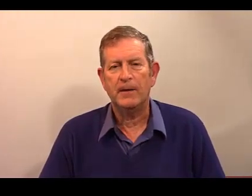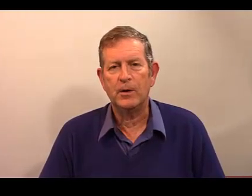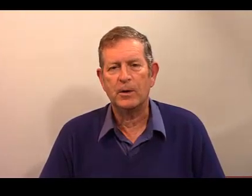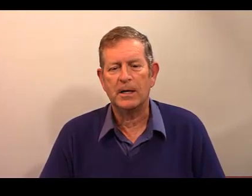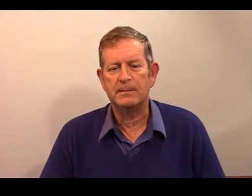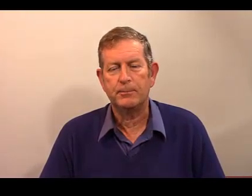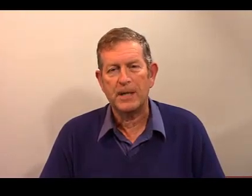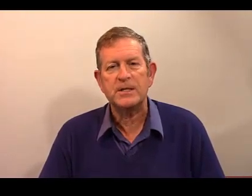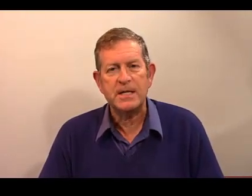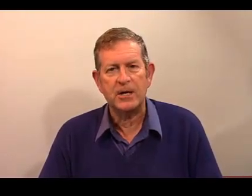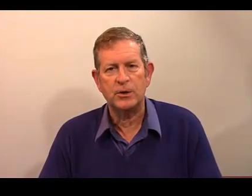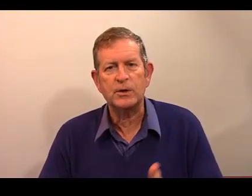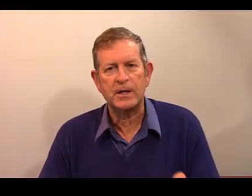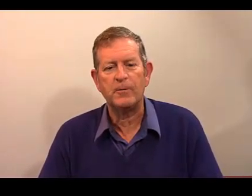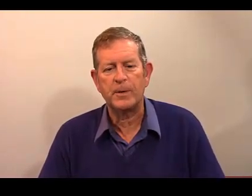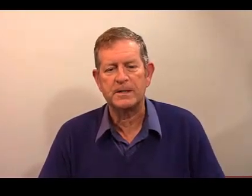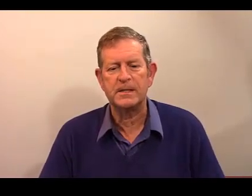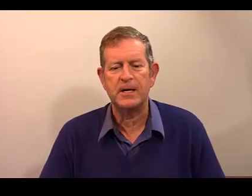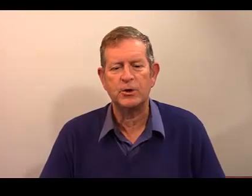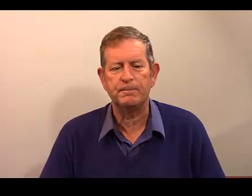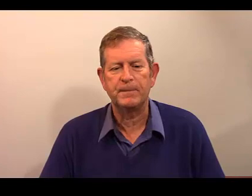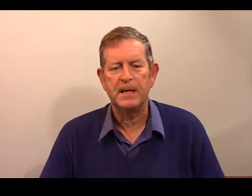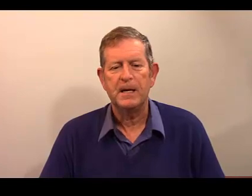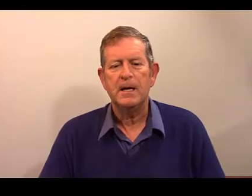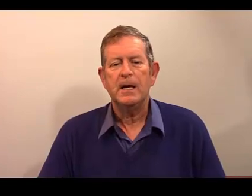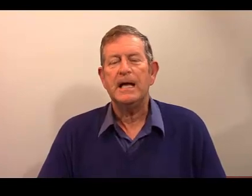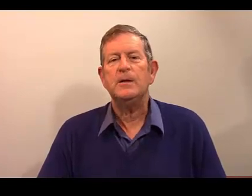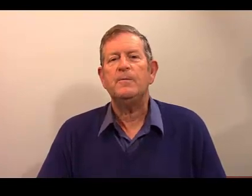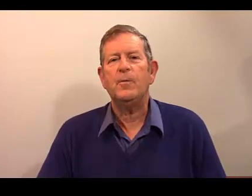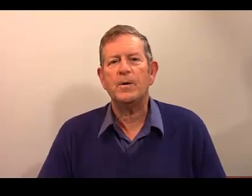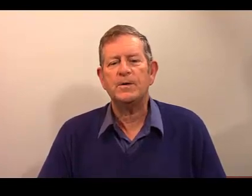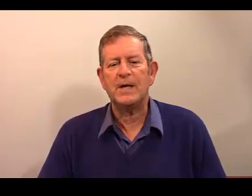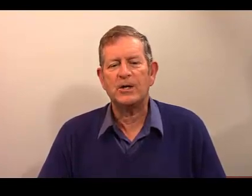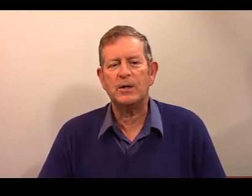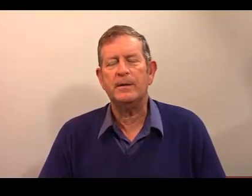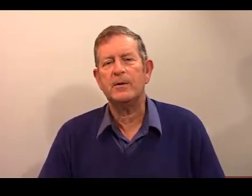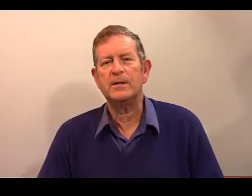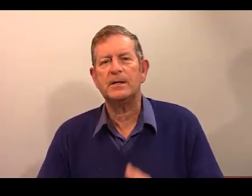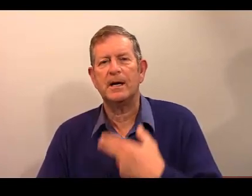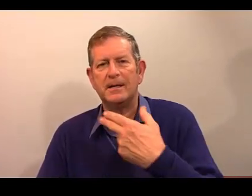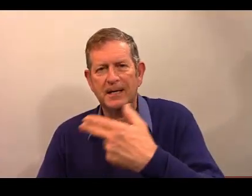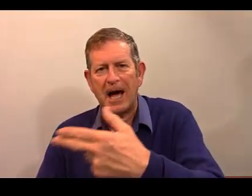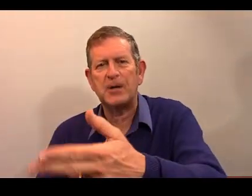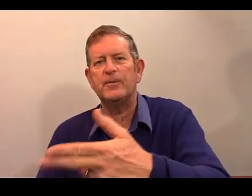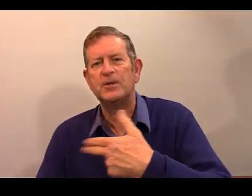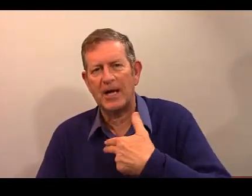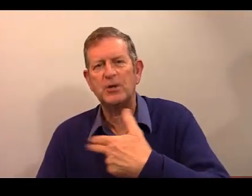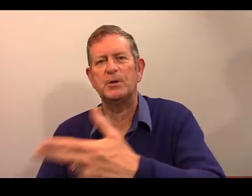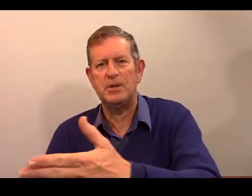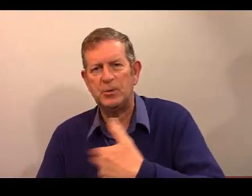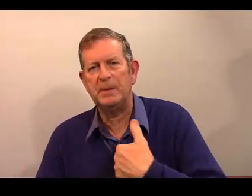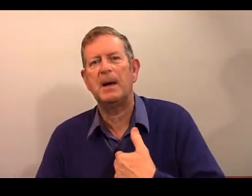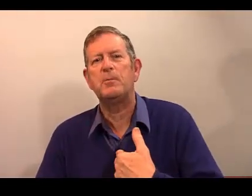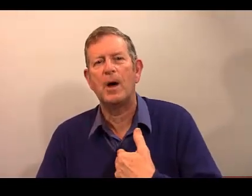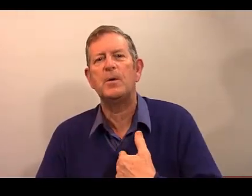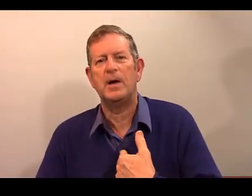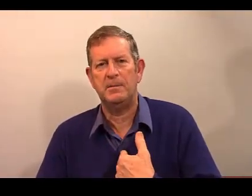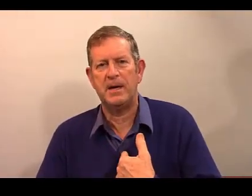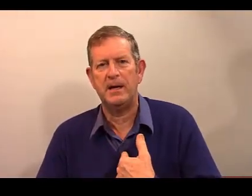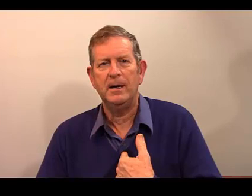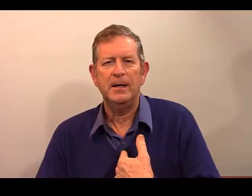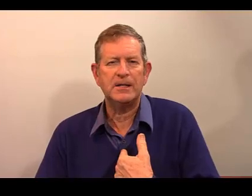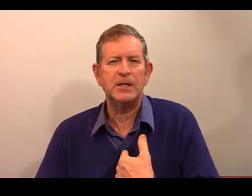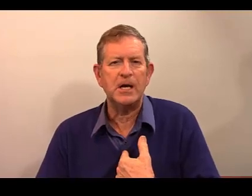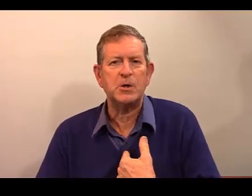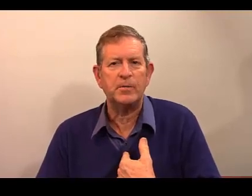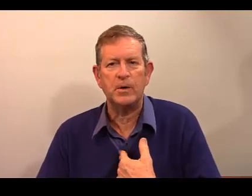your presentation, your self-presentation. In the 4th section, there is a conversation between my brother